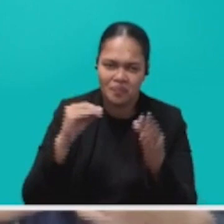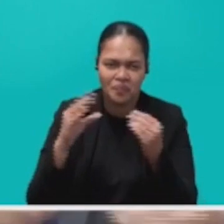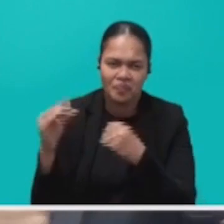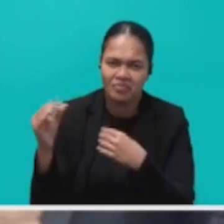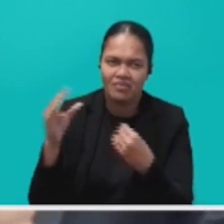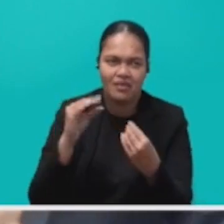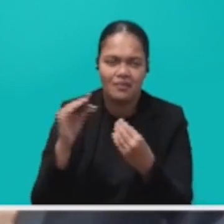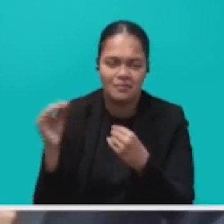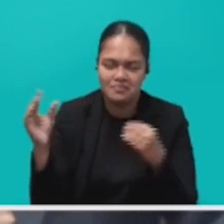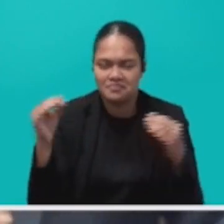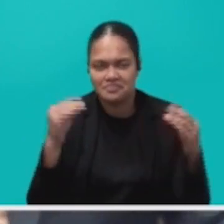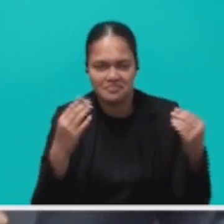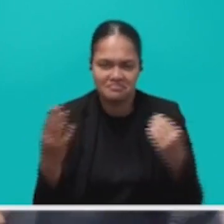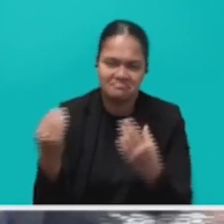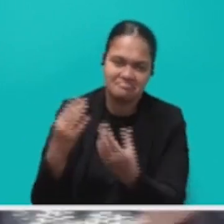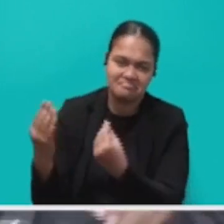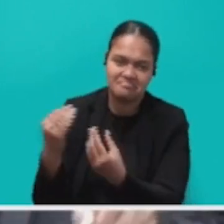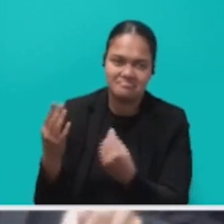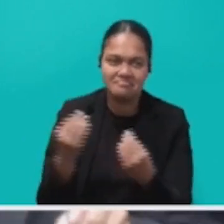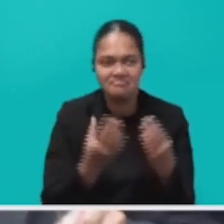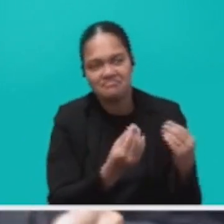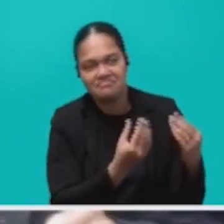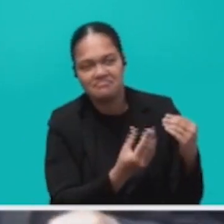Thank you, Mr. Speaker.